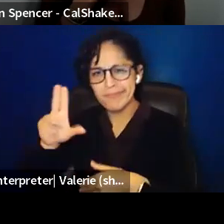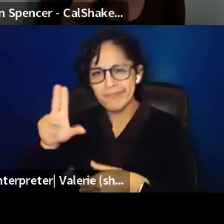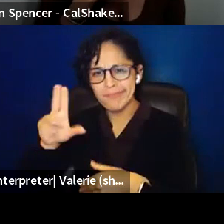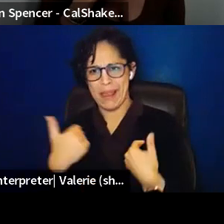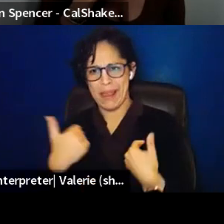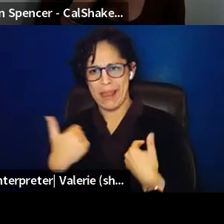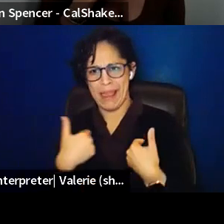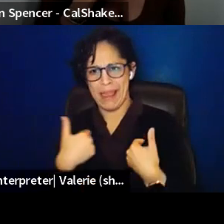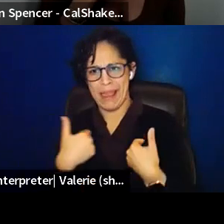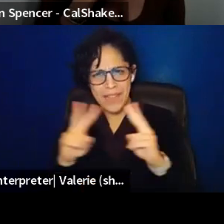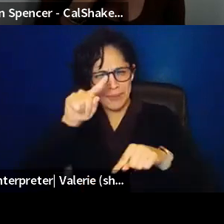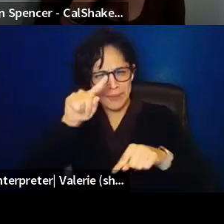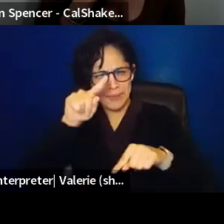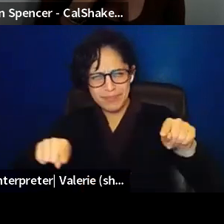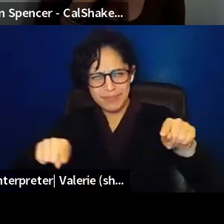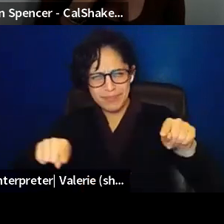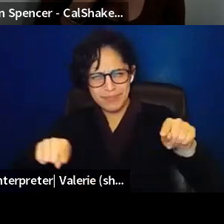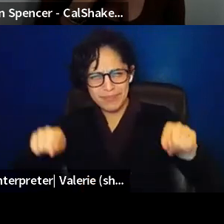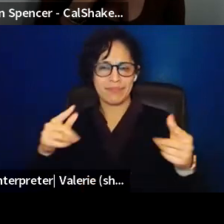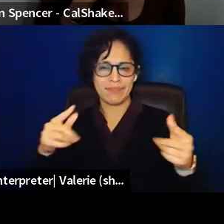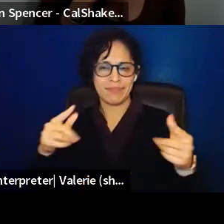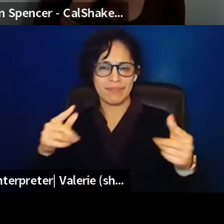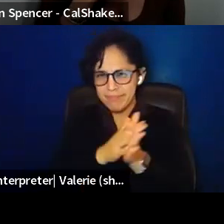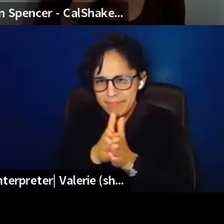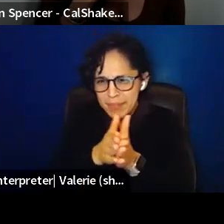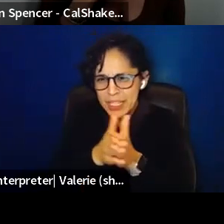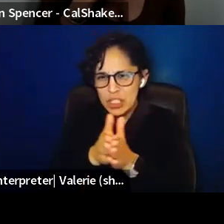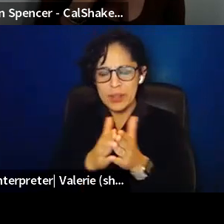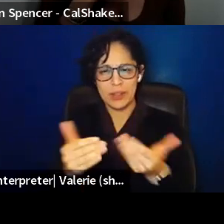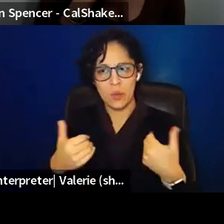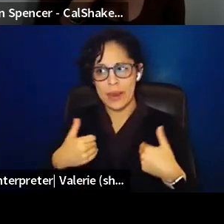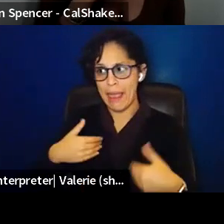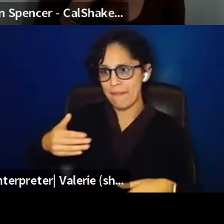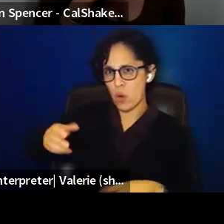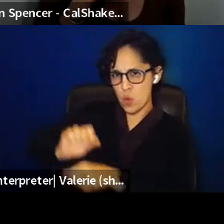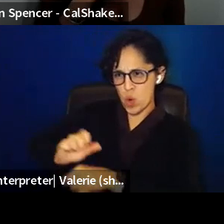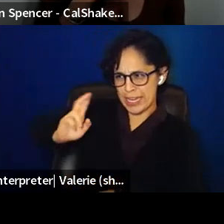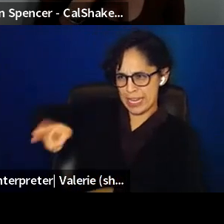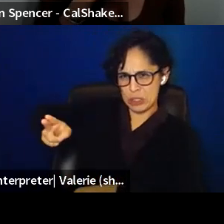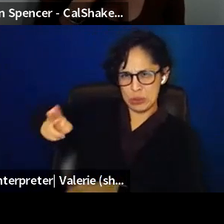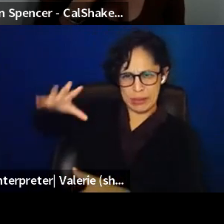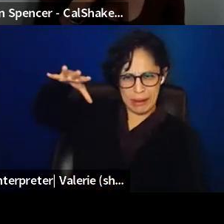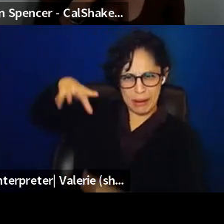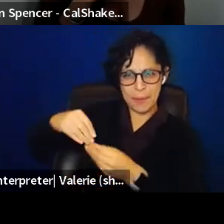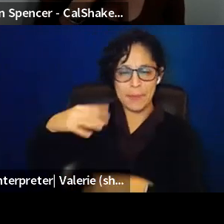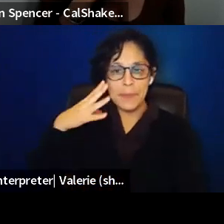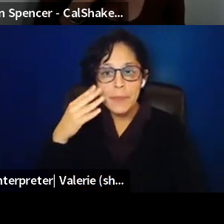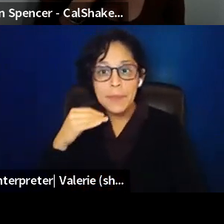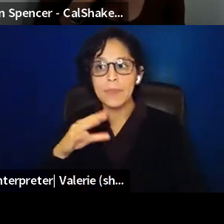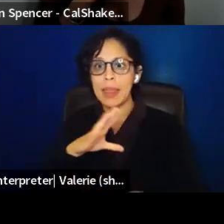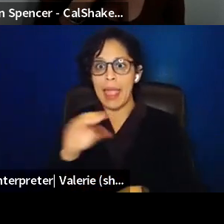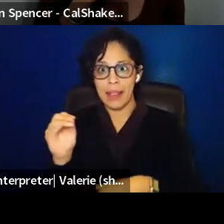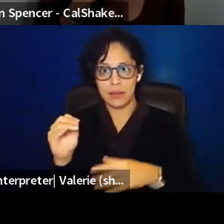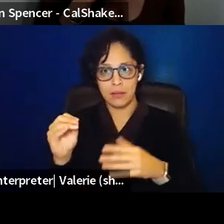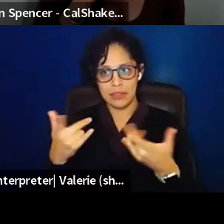and have sort of a lot of work, history, experience, and interest in the other people's purview, so that it will actually